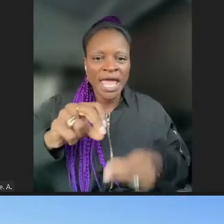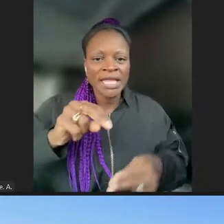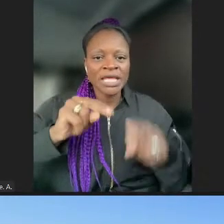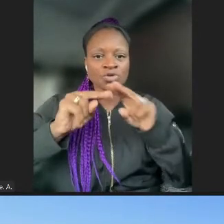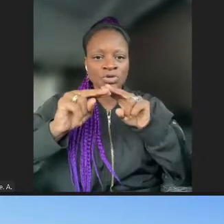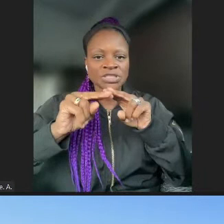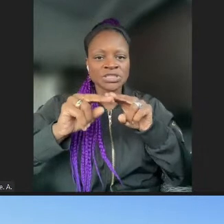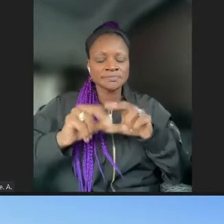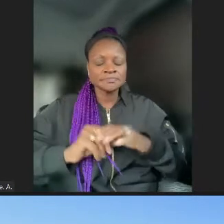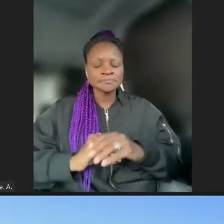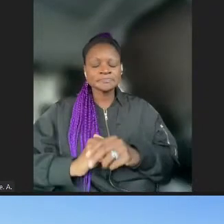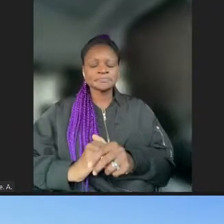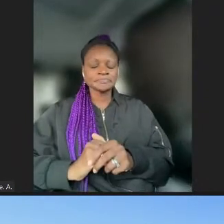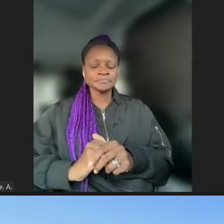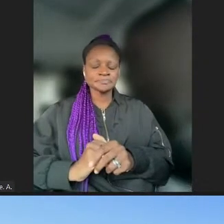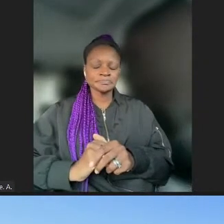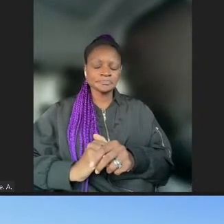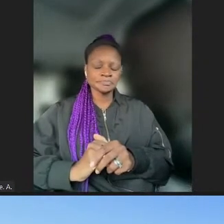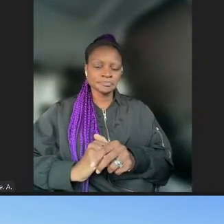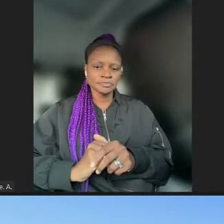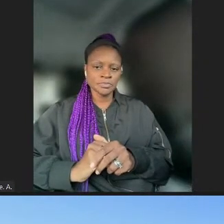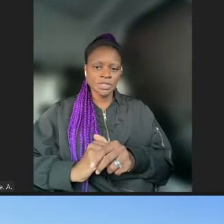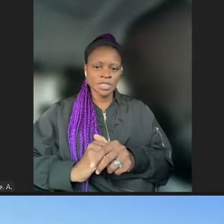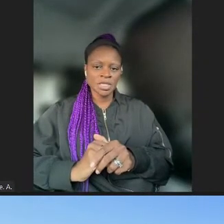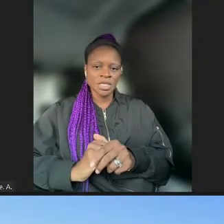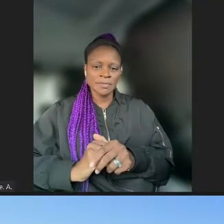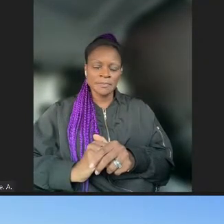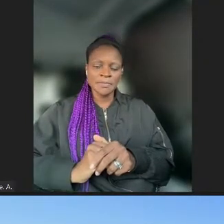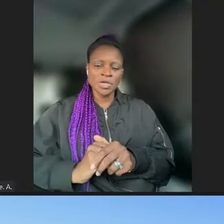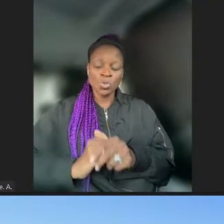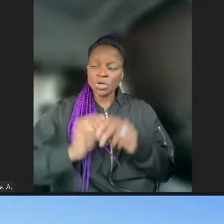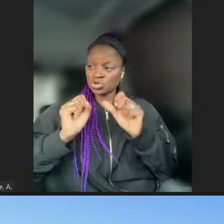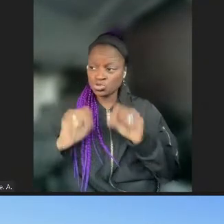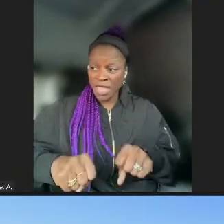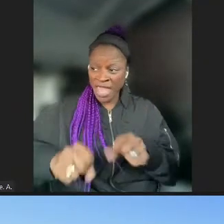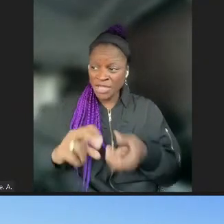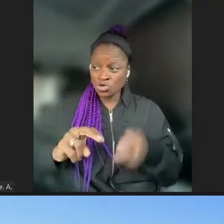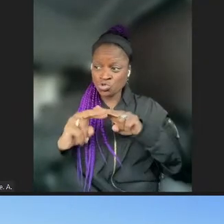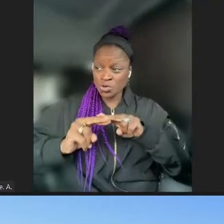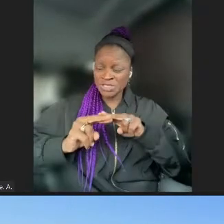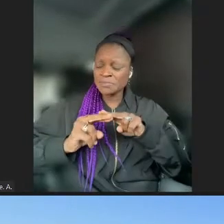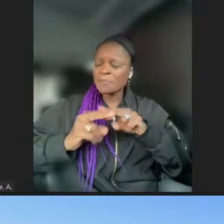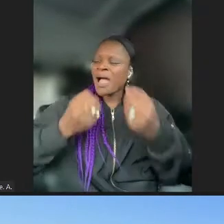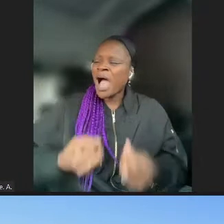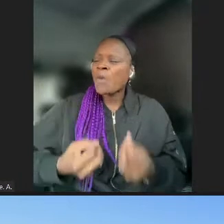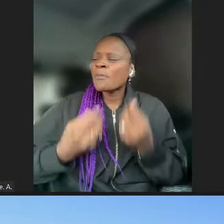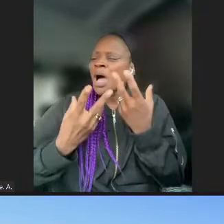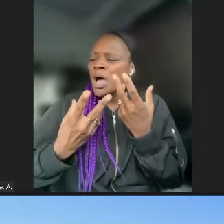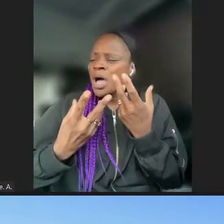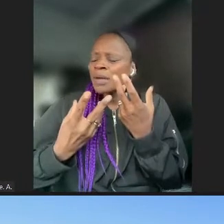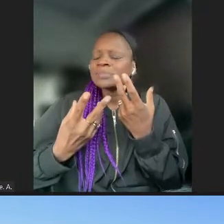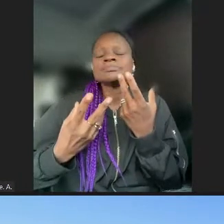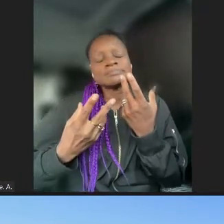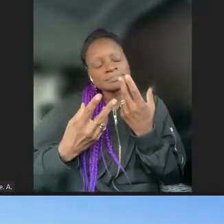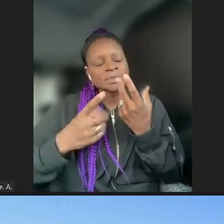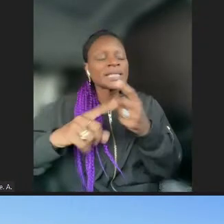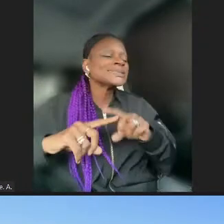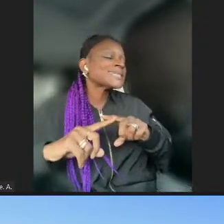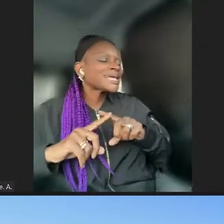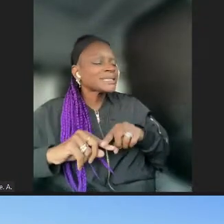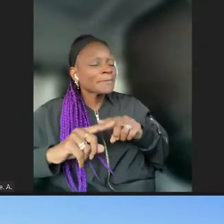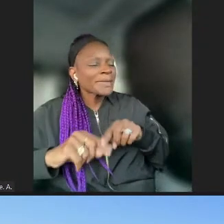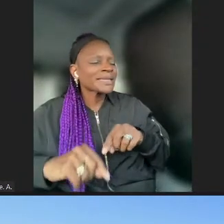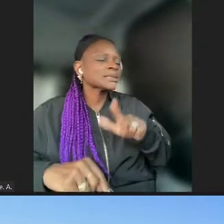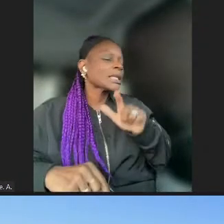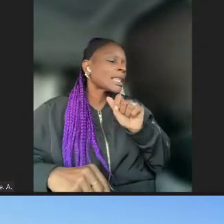By how much? I I think that would depend on lab staffing, but